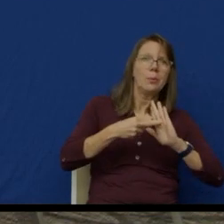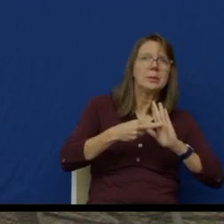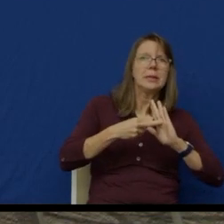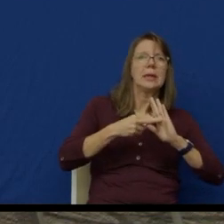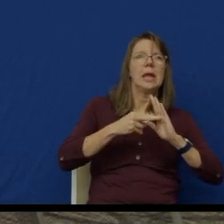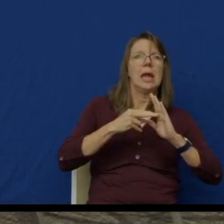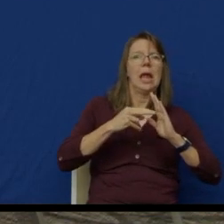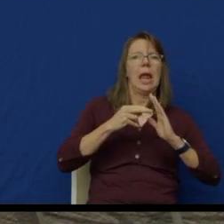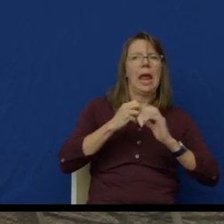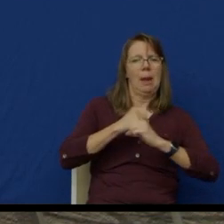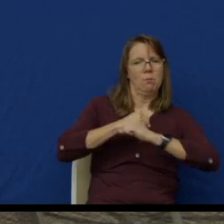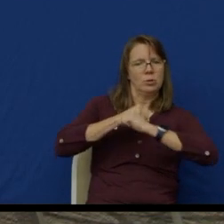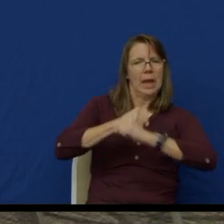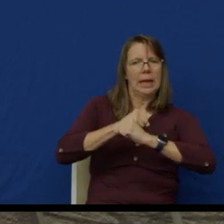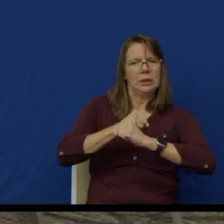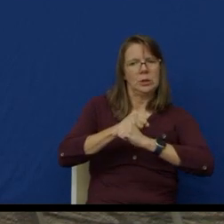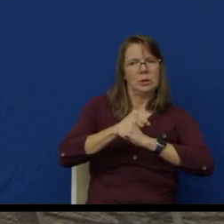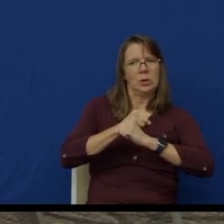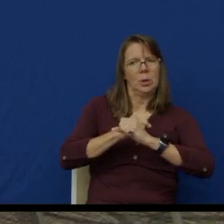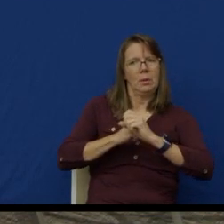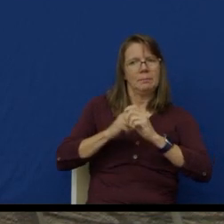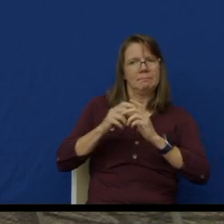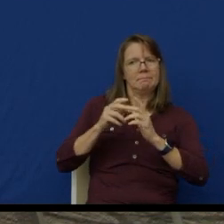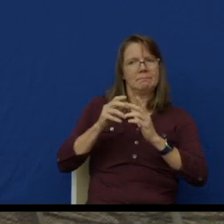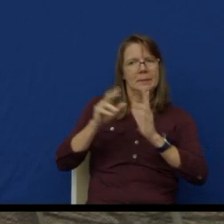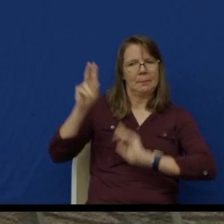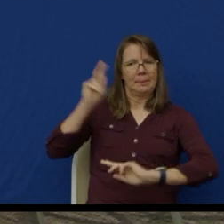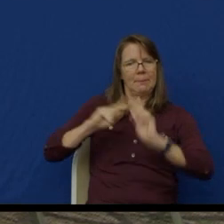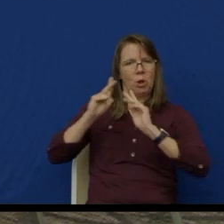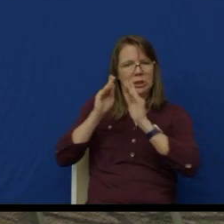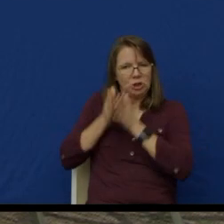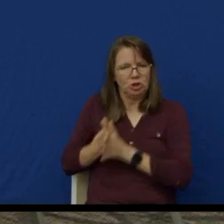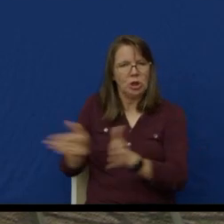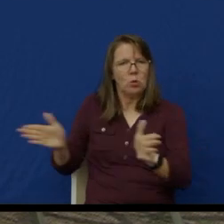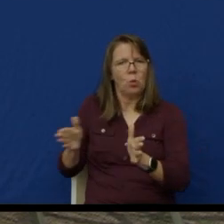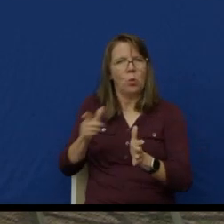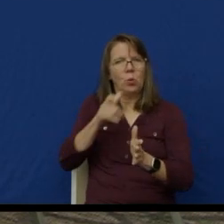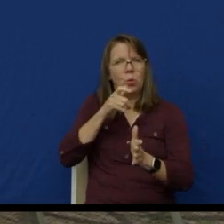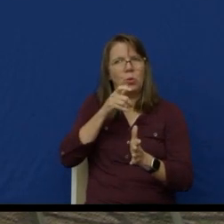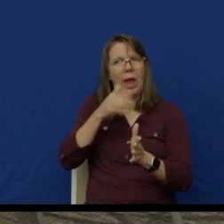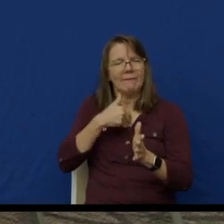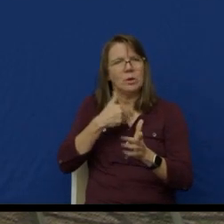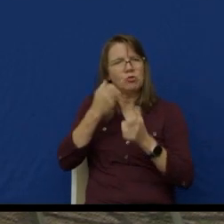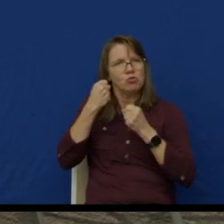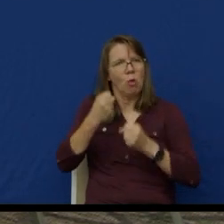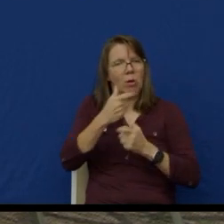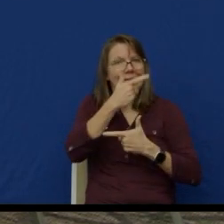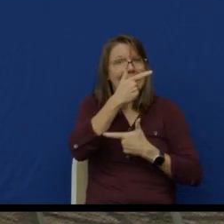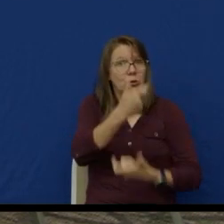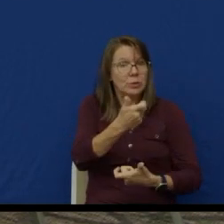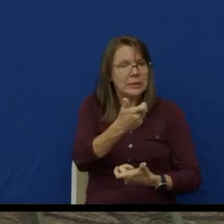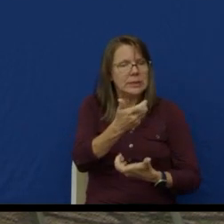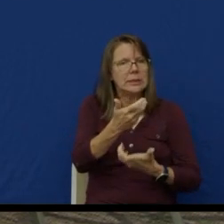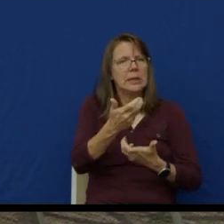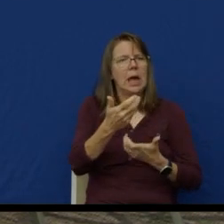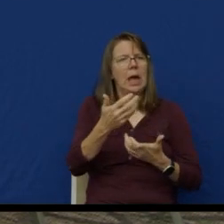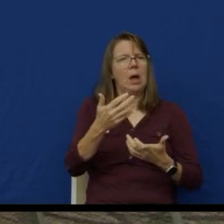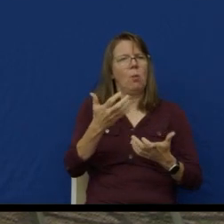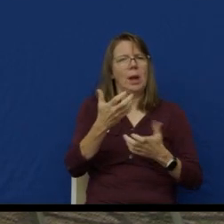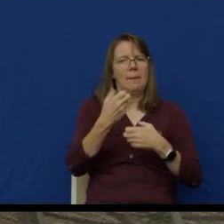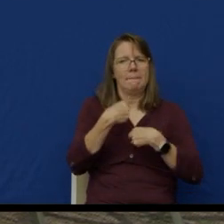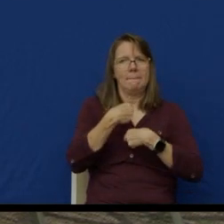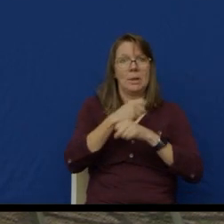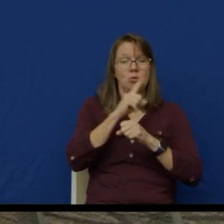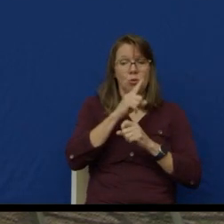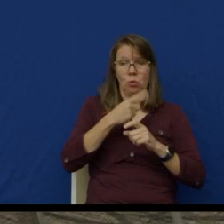public interest. And I would like for us to always be working in a collaborative way so that we